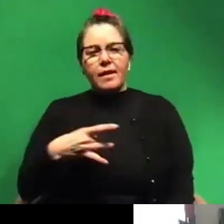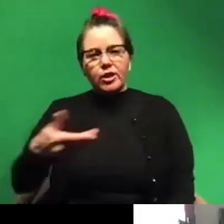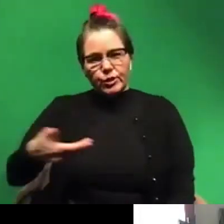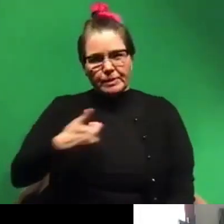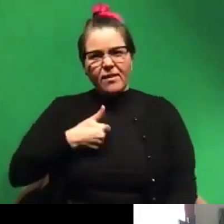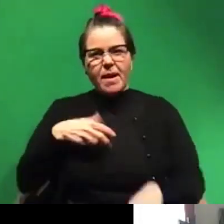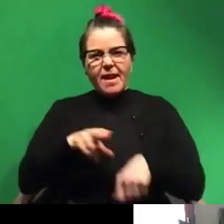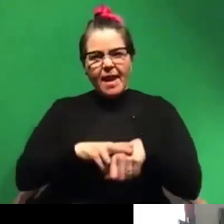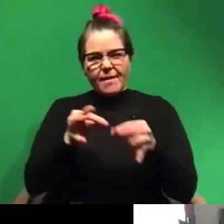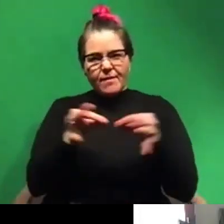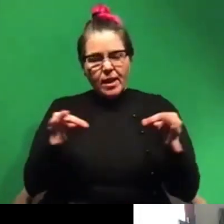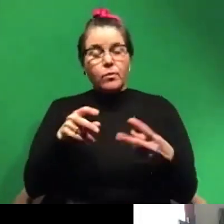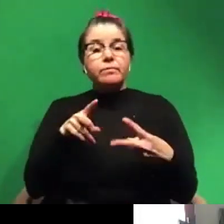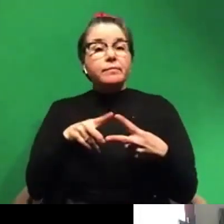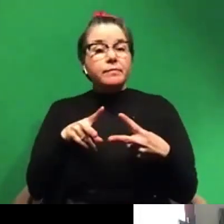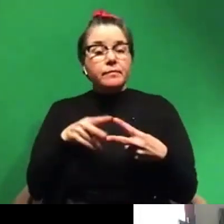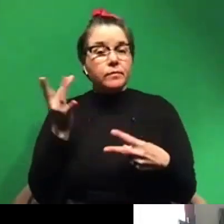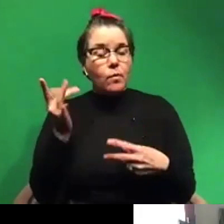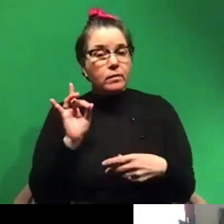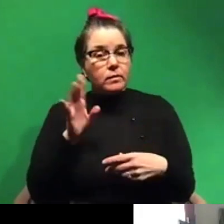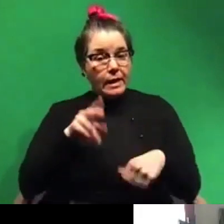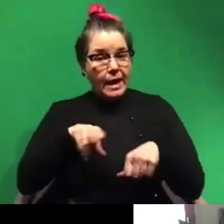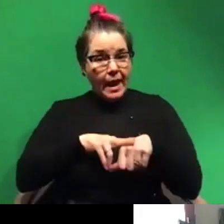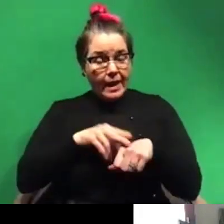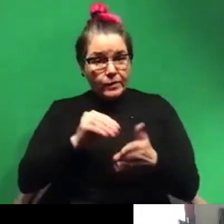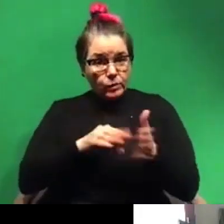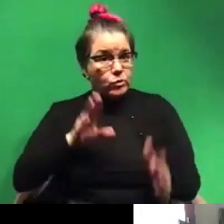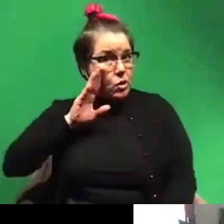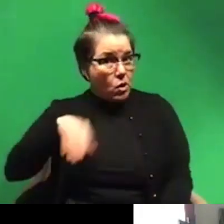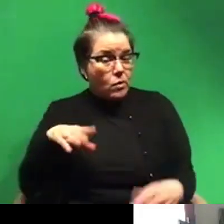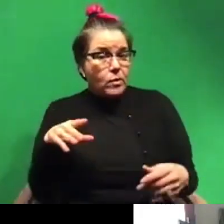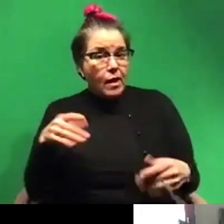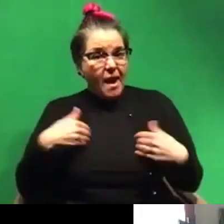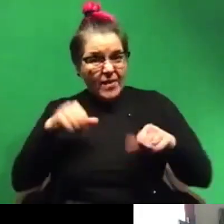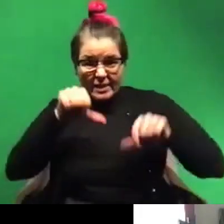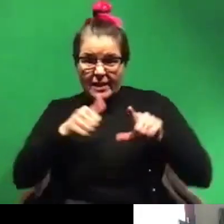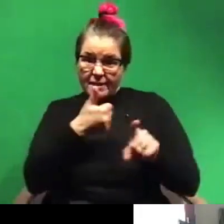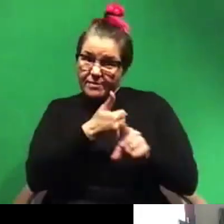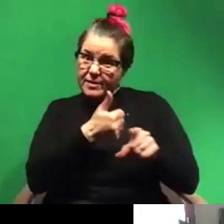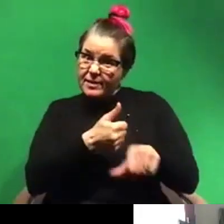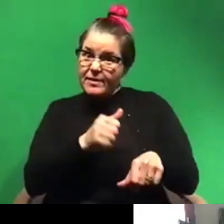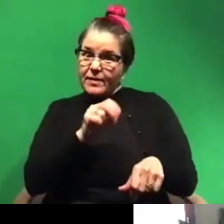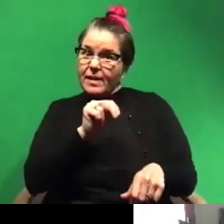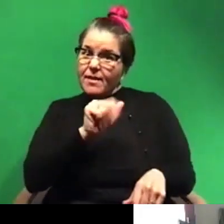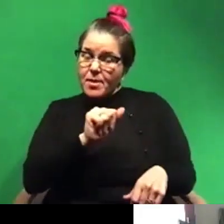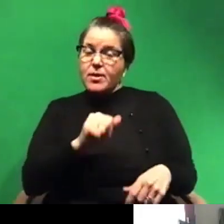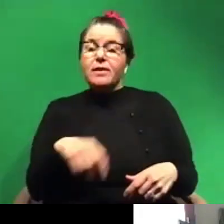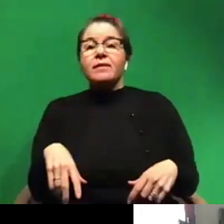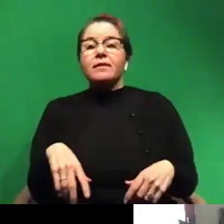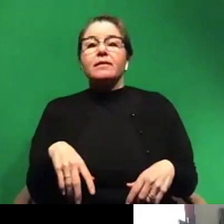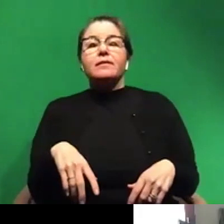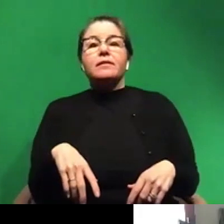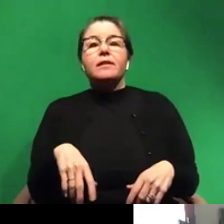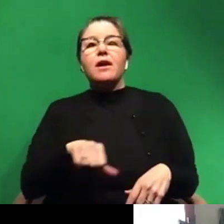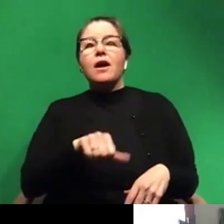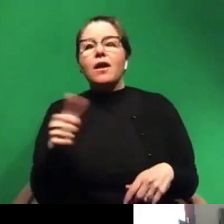for two reasons. One is to let Native students know that there are scientists who are Natives. Another is to let